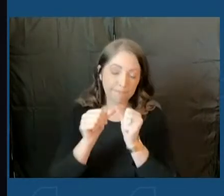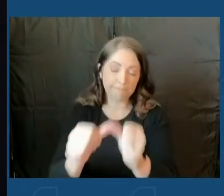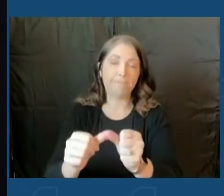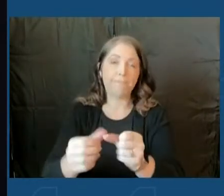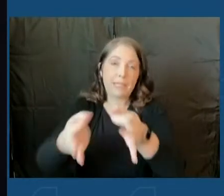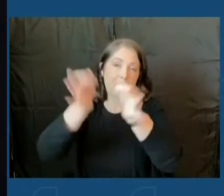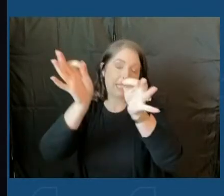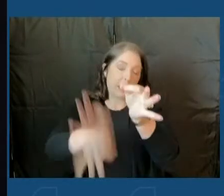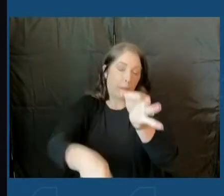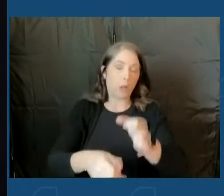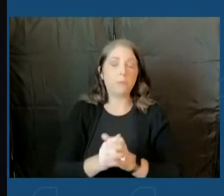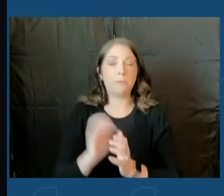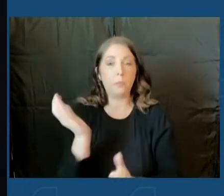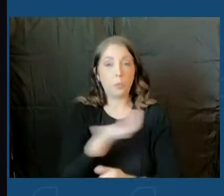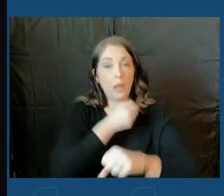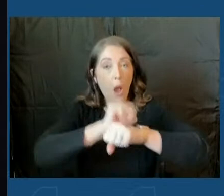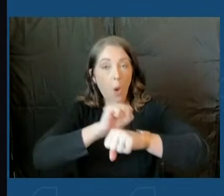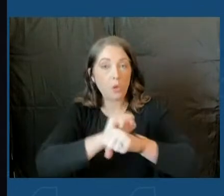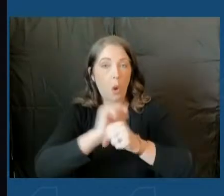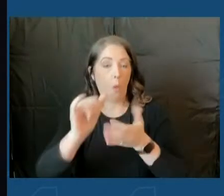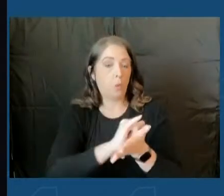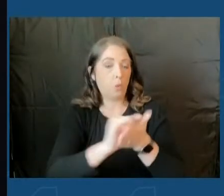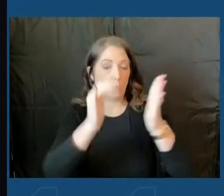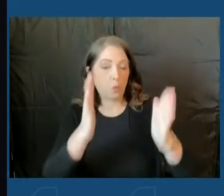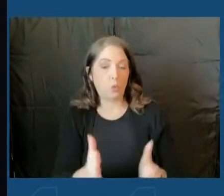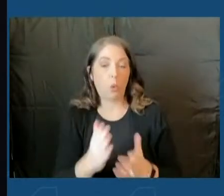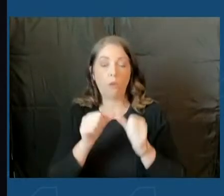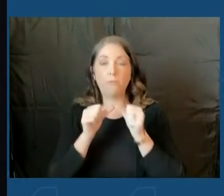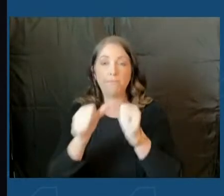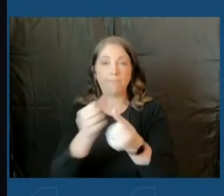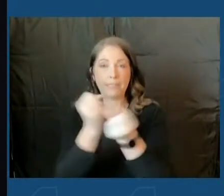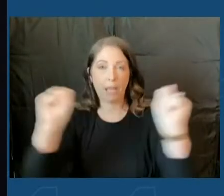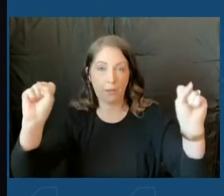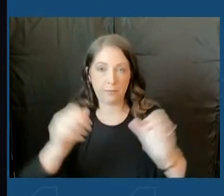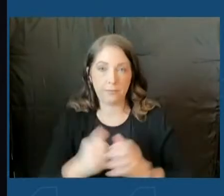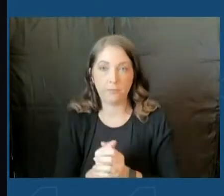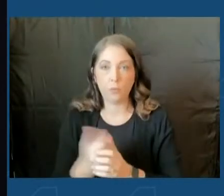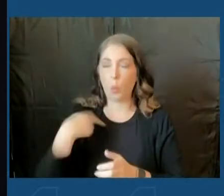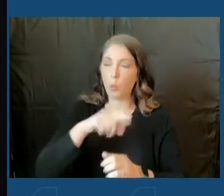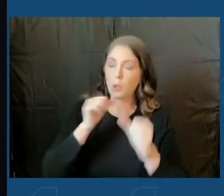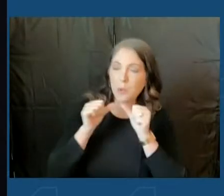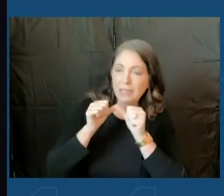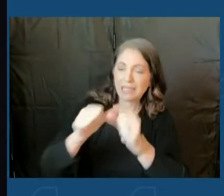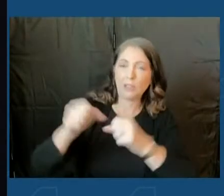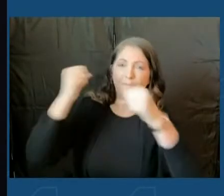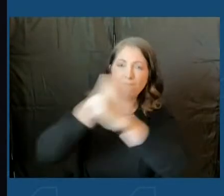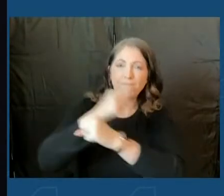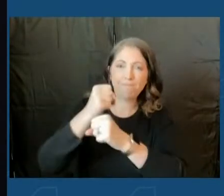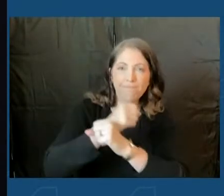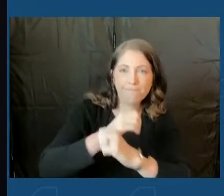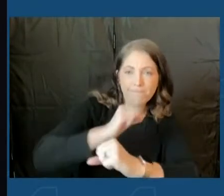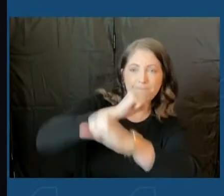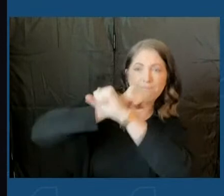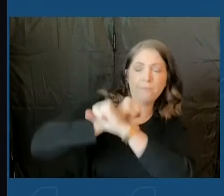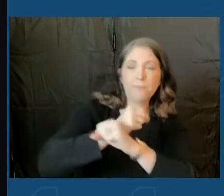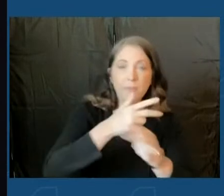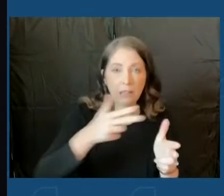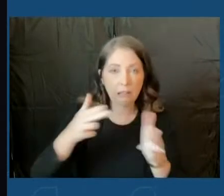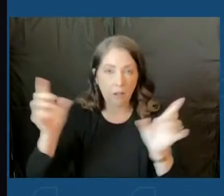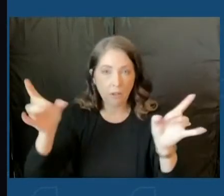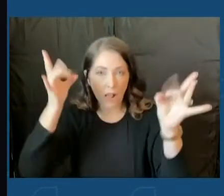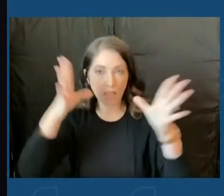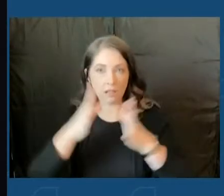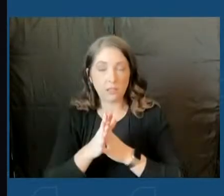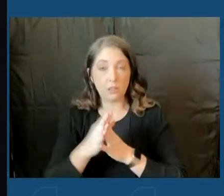is to keep New Yorkers safe. So as we continue to fight gun violence, we're going to keep the pressure on in Congress. Many